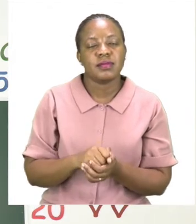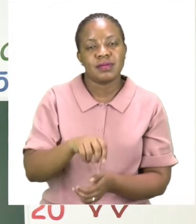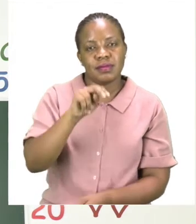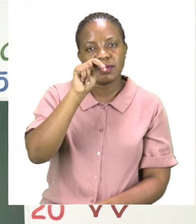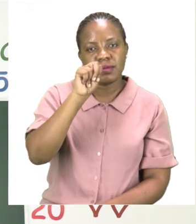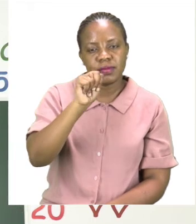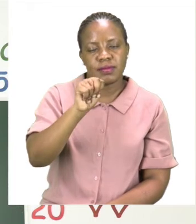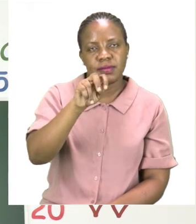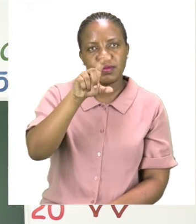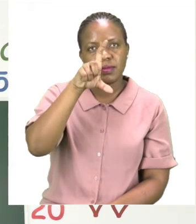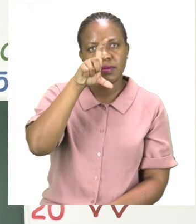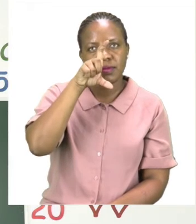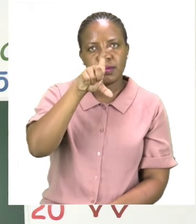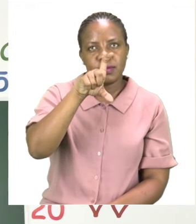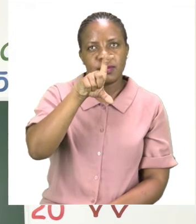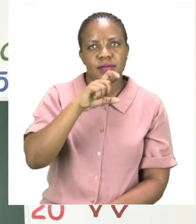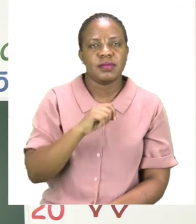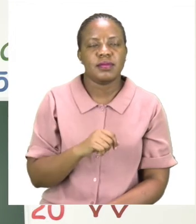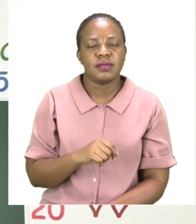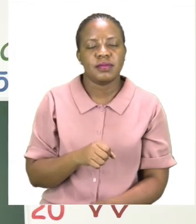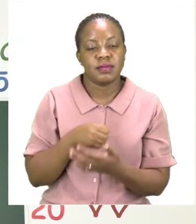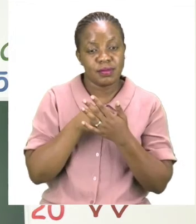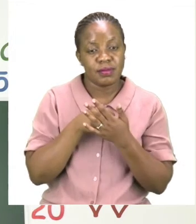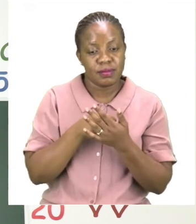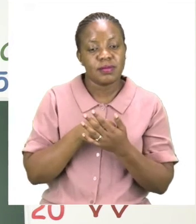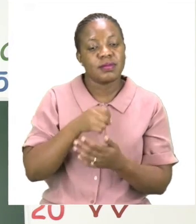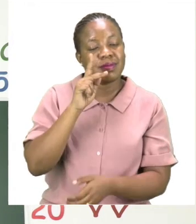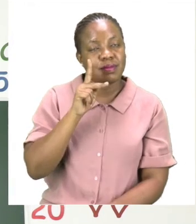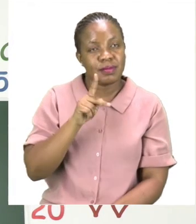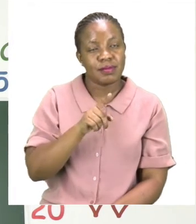N. Let's try it again. Start at the top,